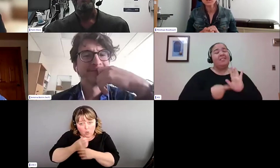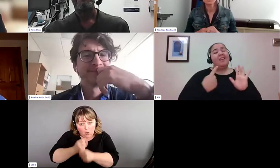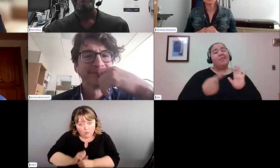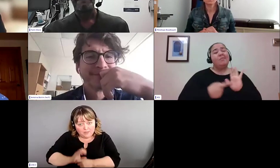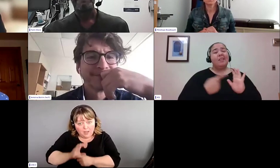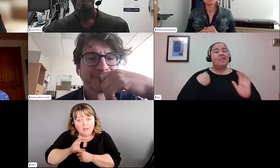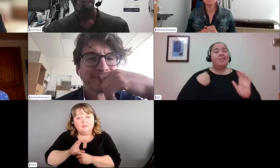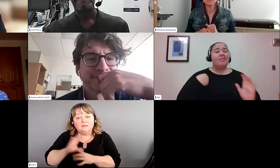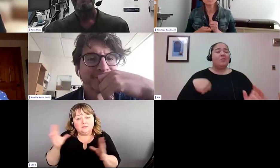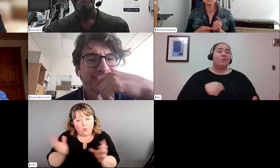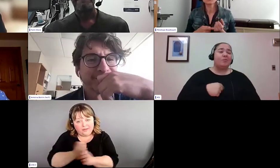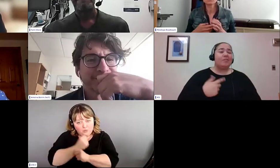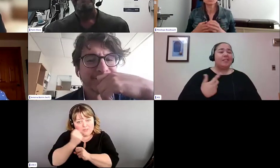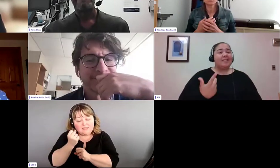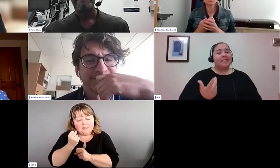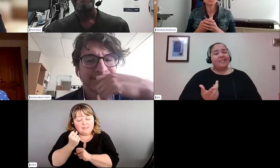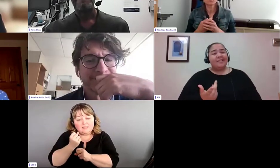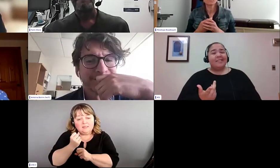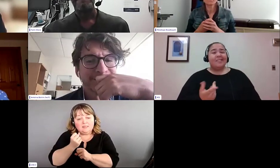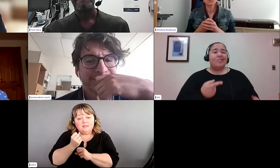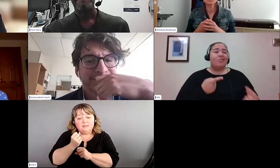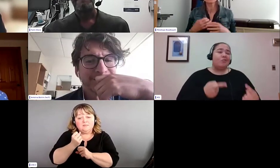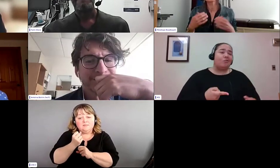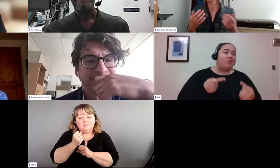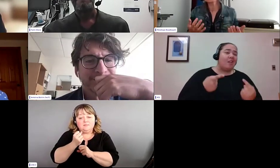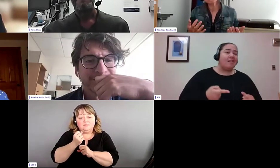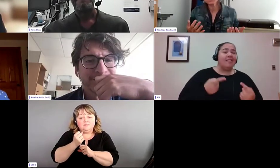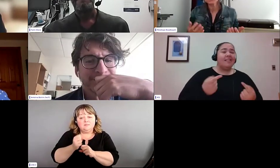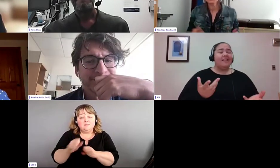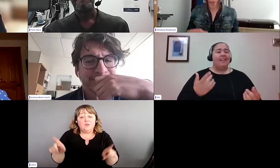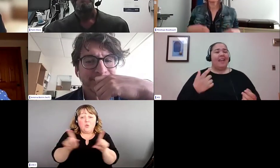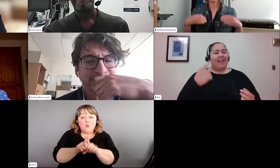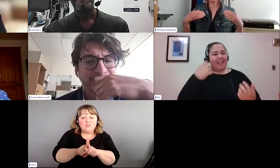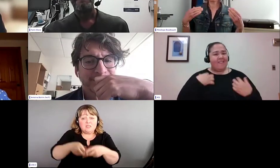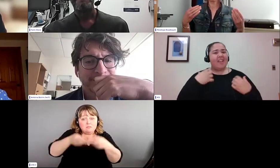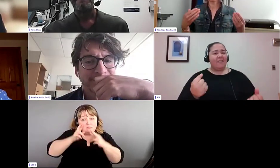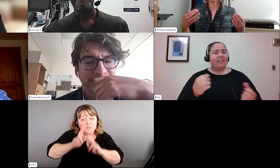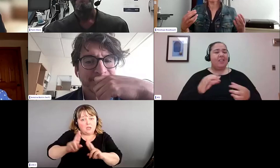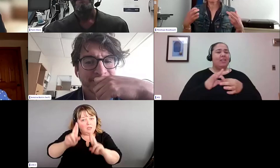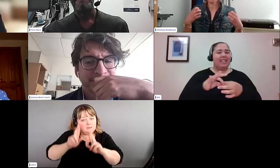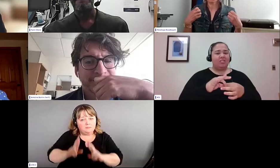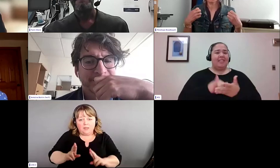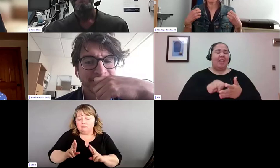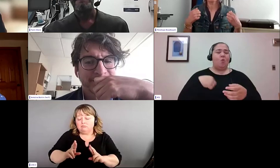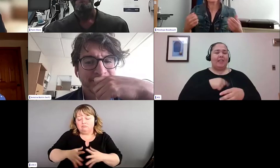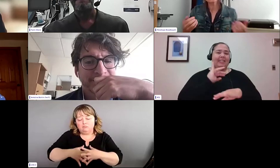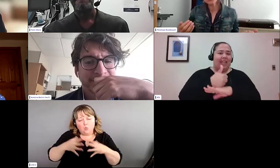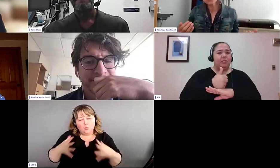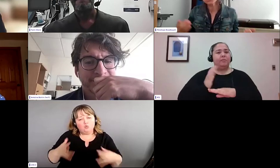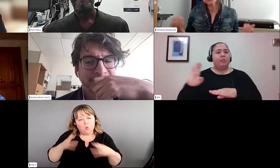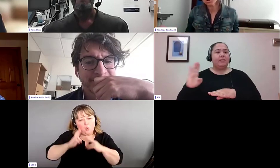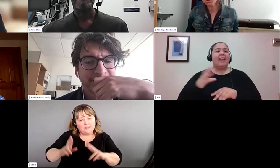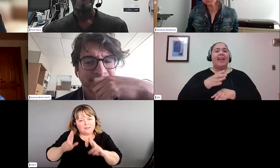confidence relationship that we have managed to establish between ourselves and the great respect